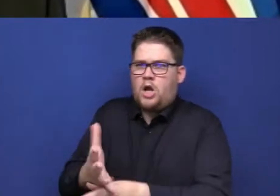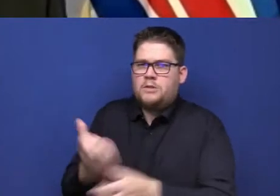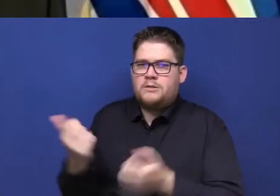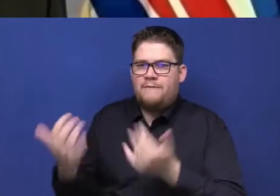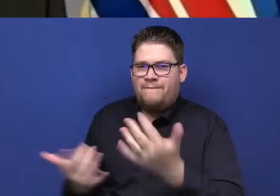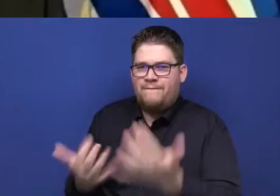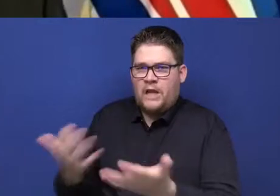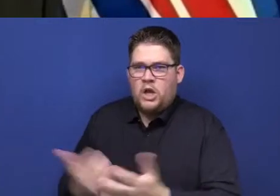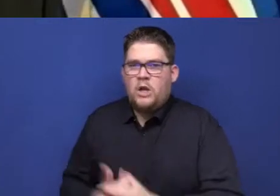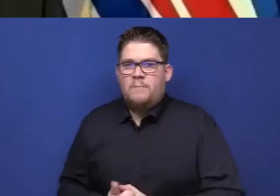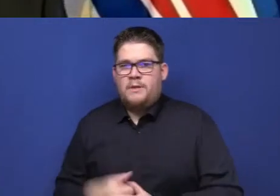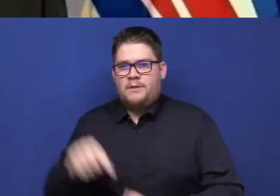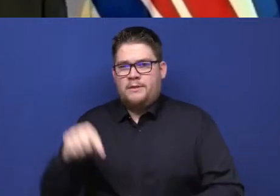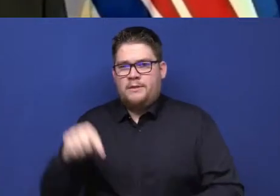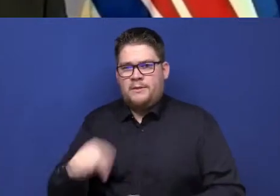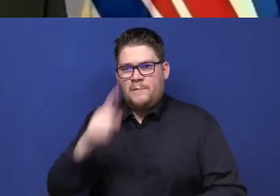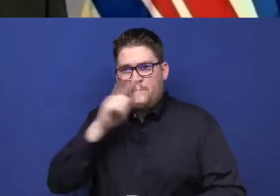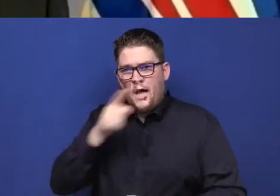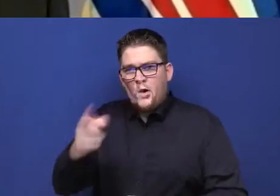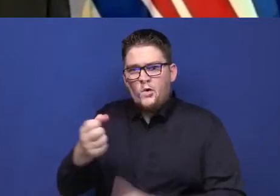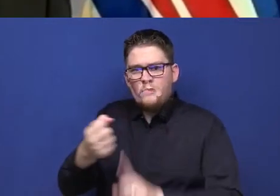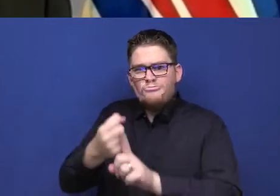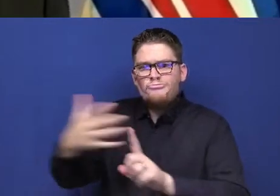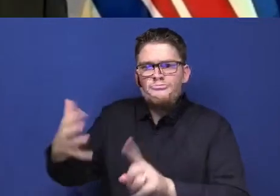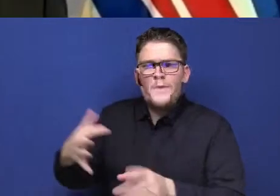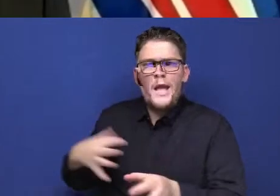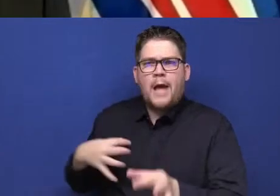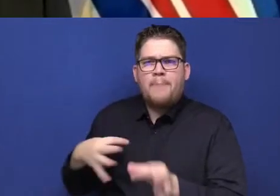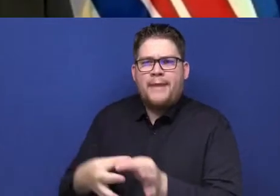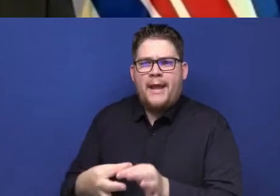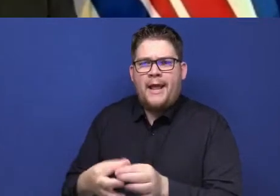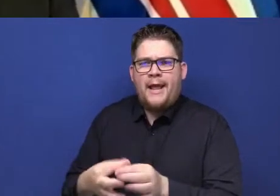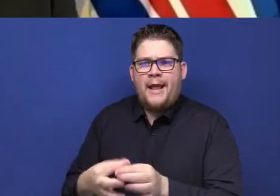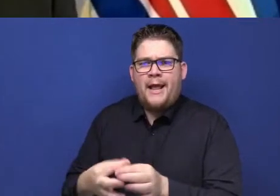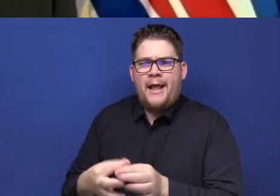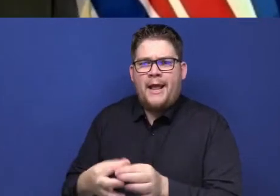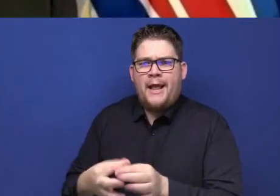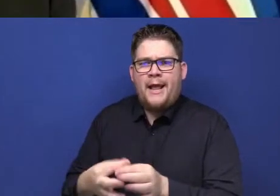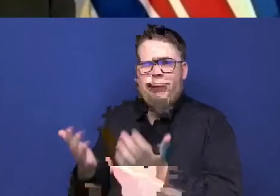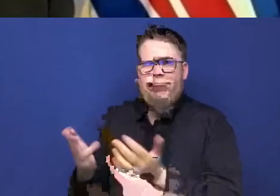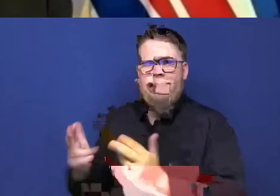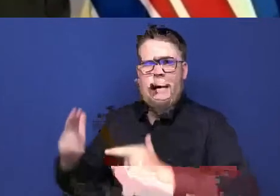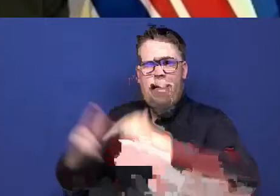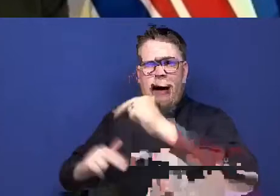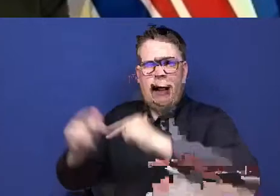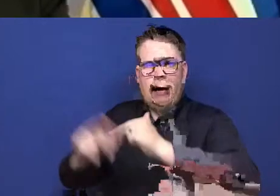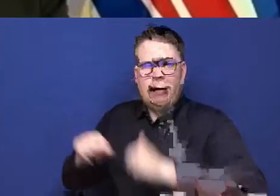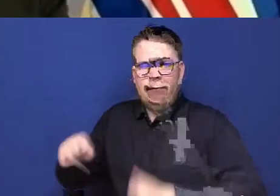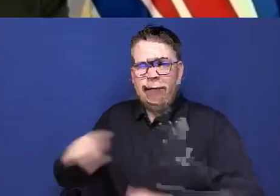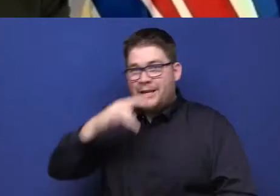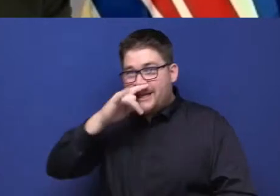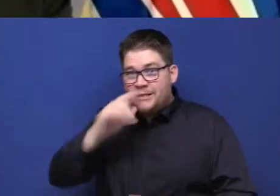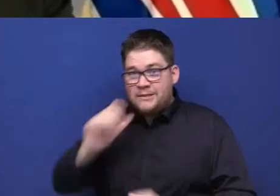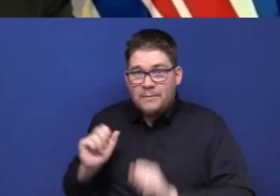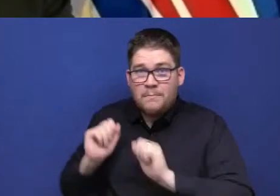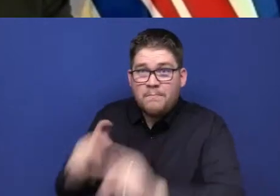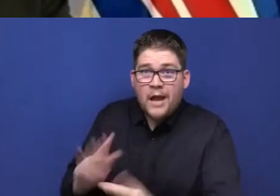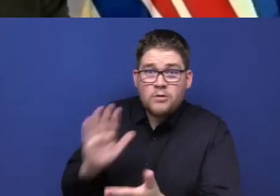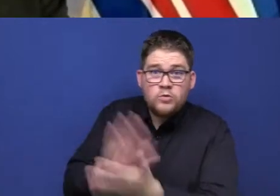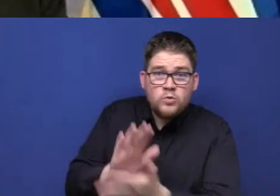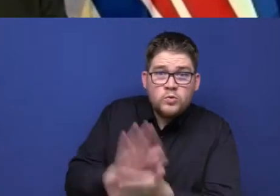lives back on track. So what kind of timeline are we looking at to rebuild that community? So obviously the lawsuit is a